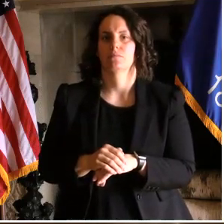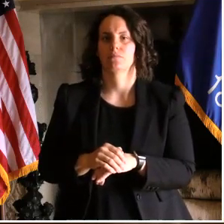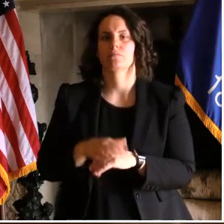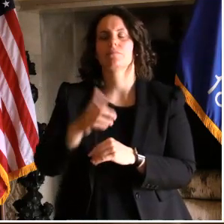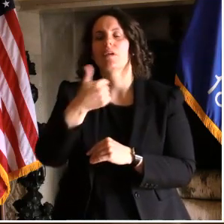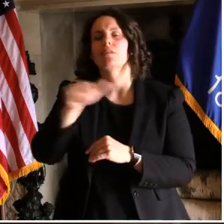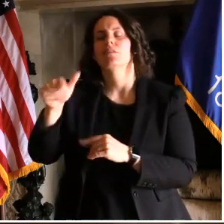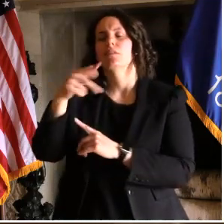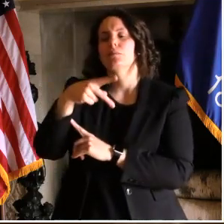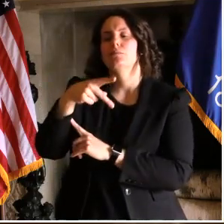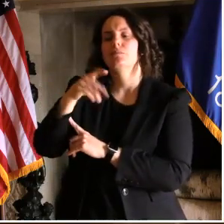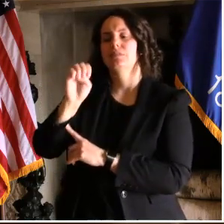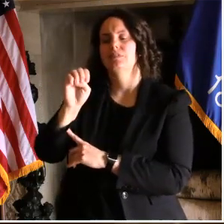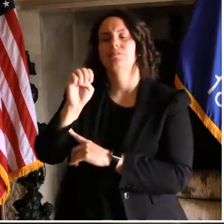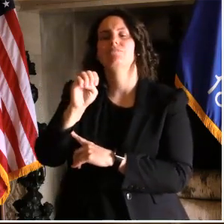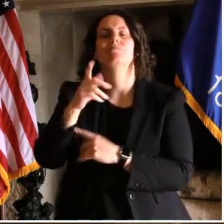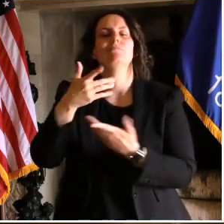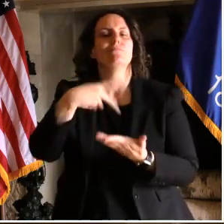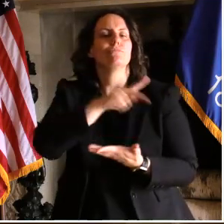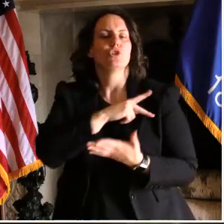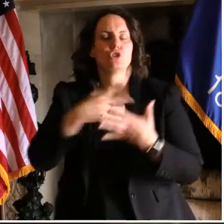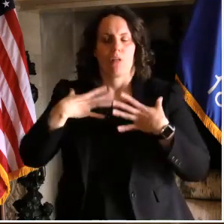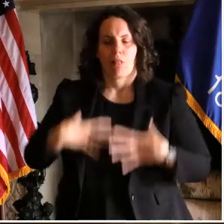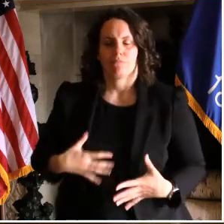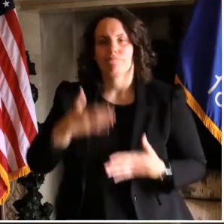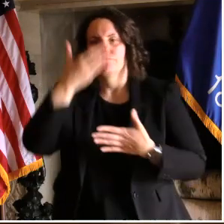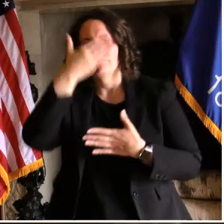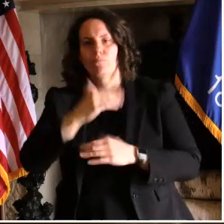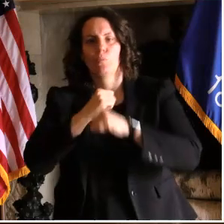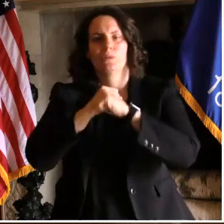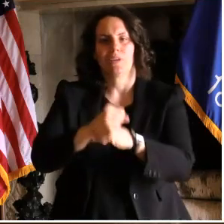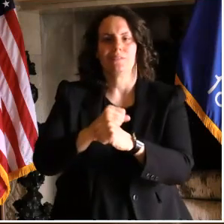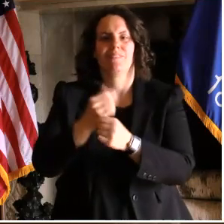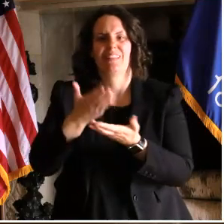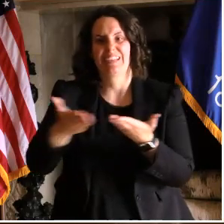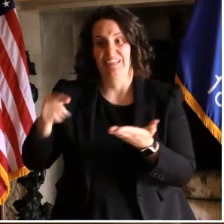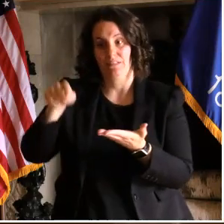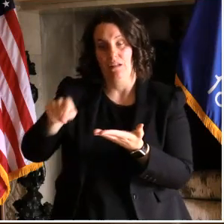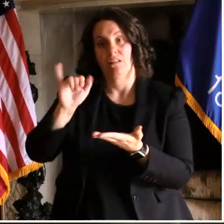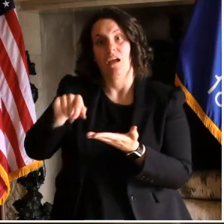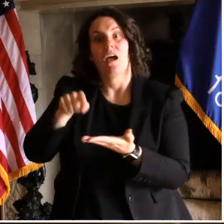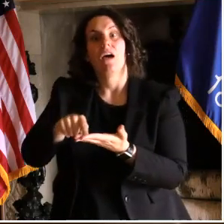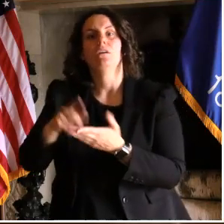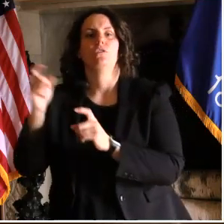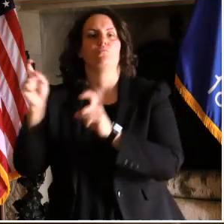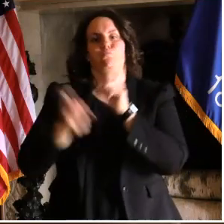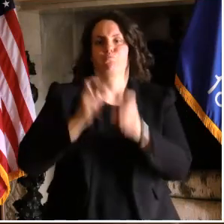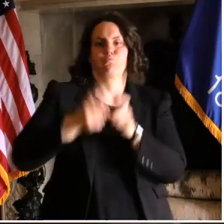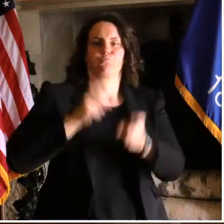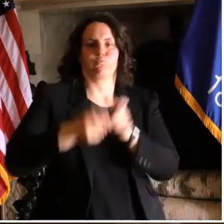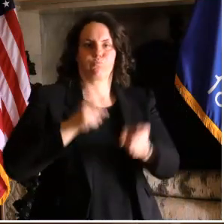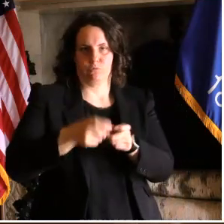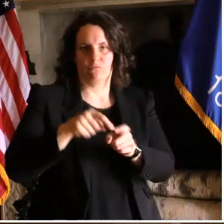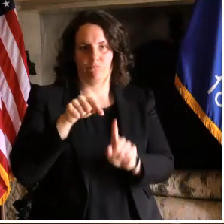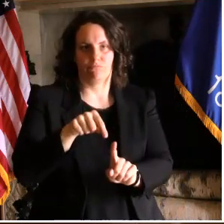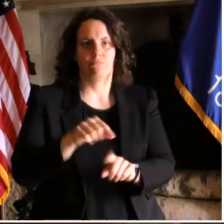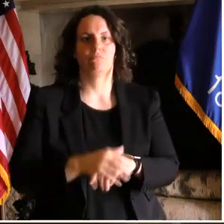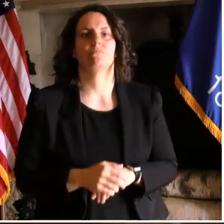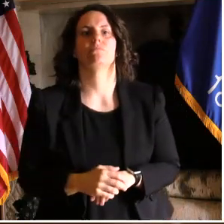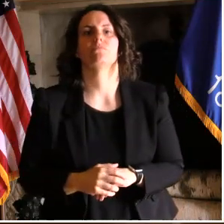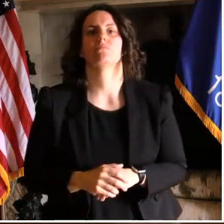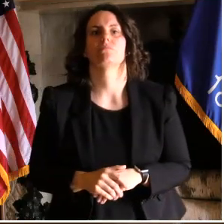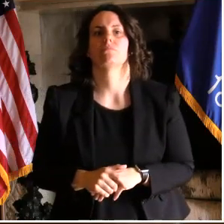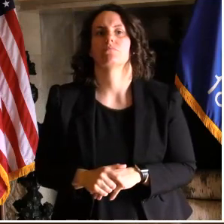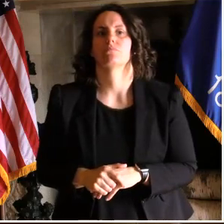back PPE from businesses that have closed as a result of the outbreak and no longer